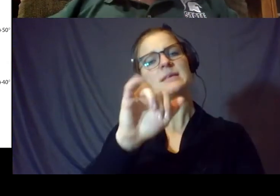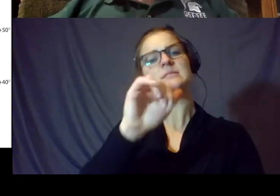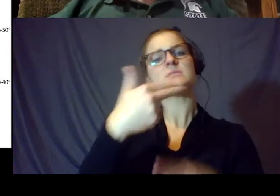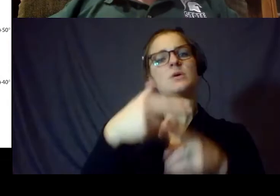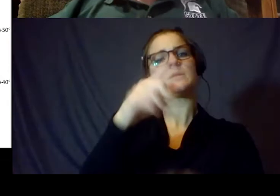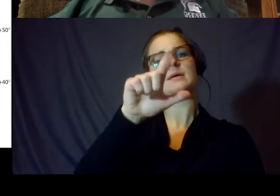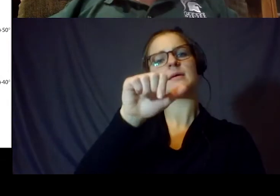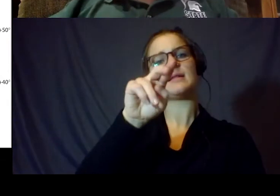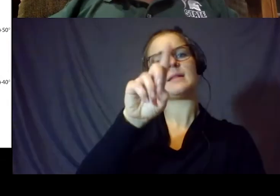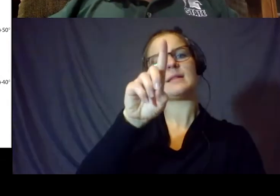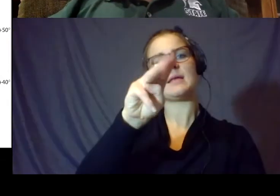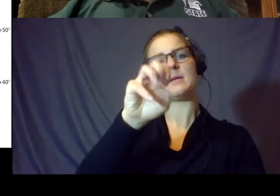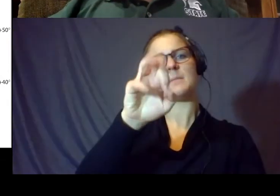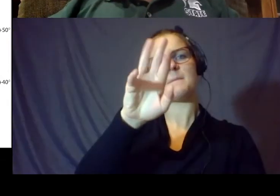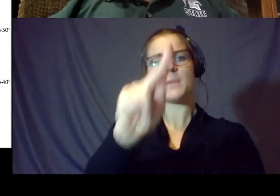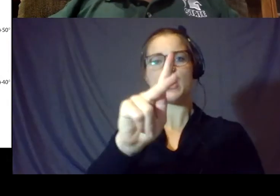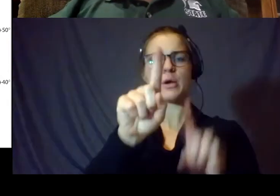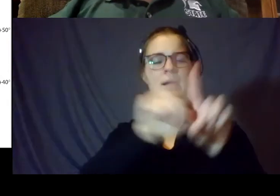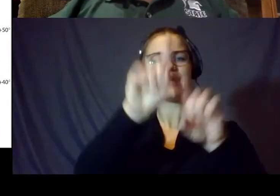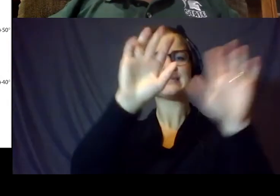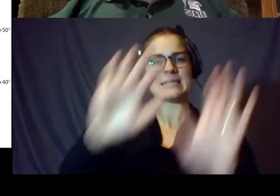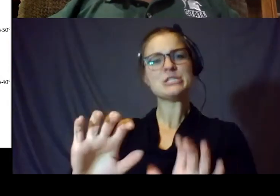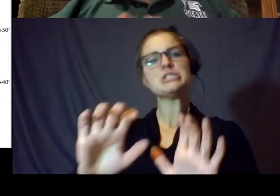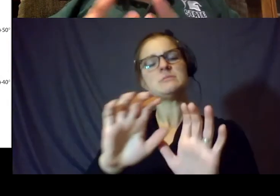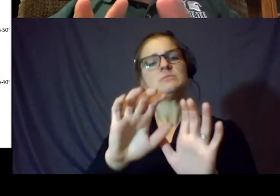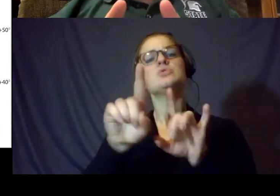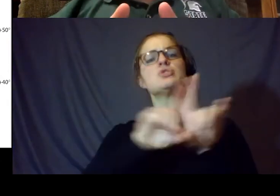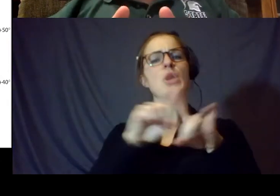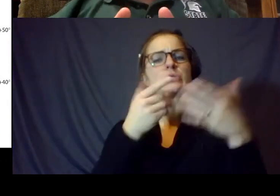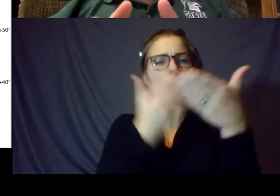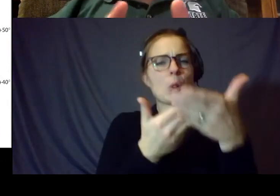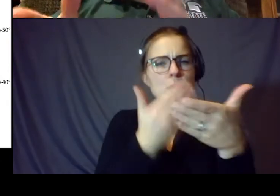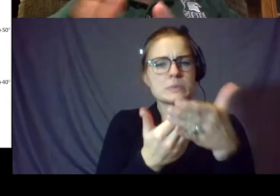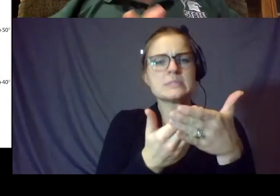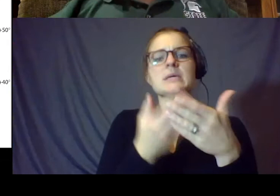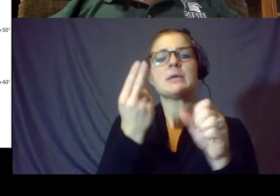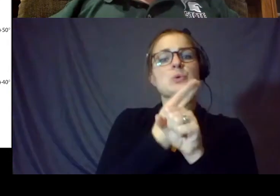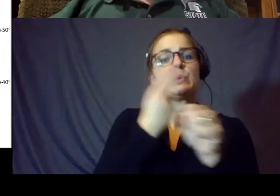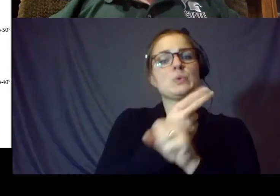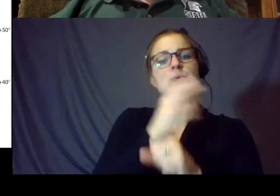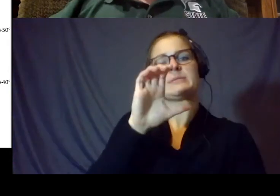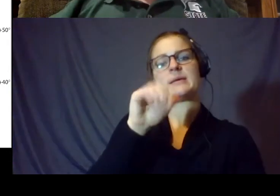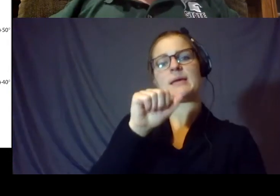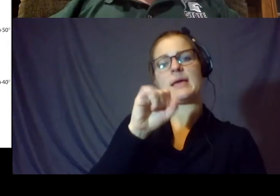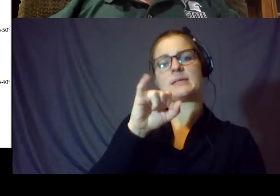being kind of close to each other. Make it, you actually use Cassiopeia to help you find other things.